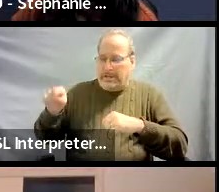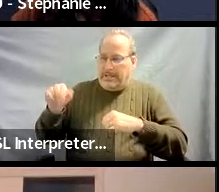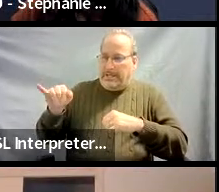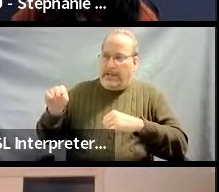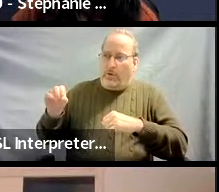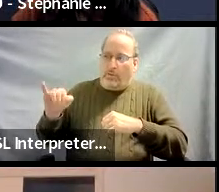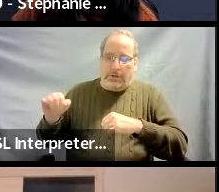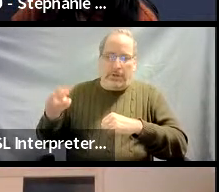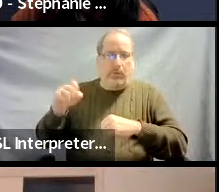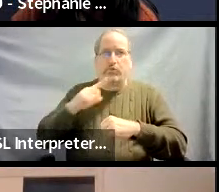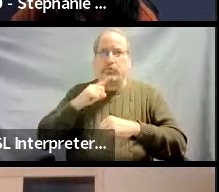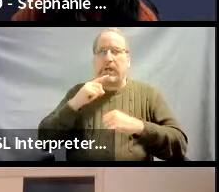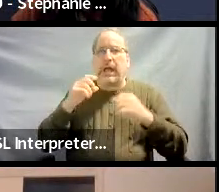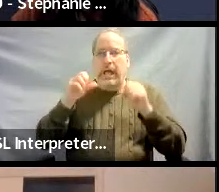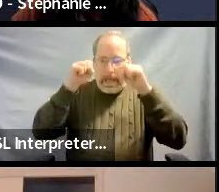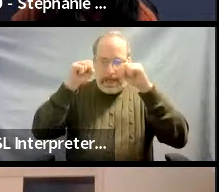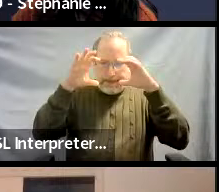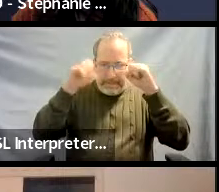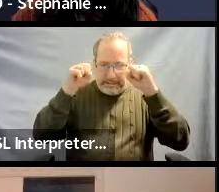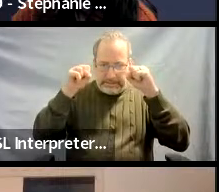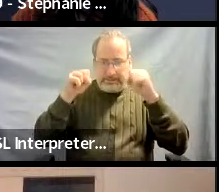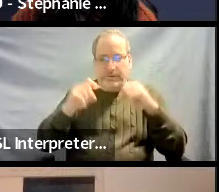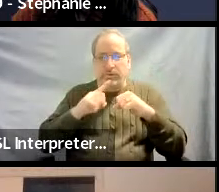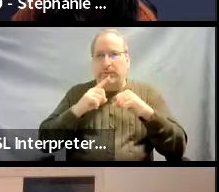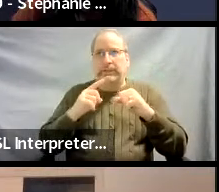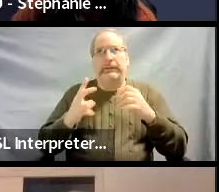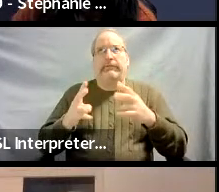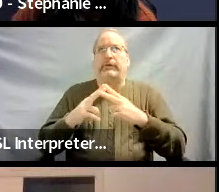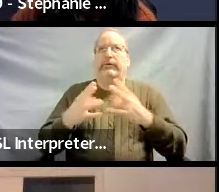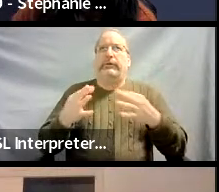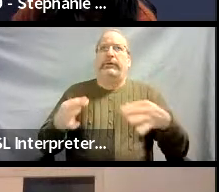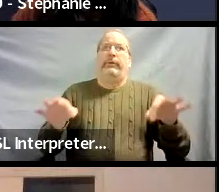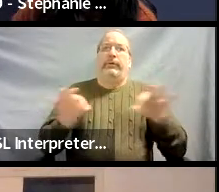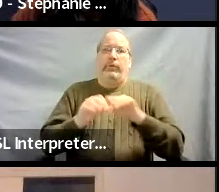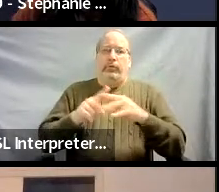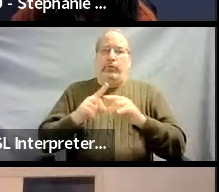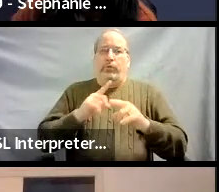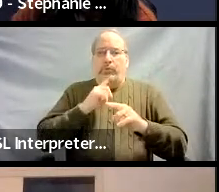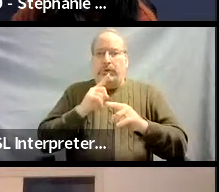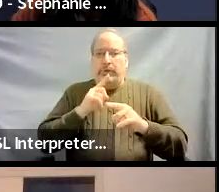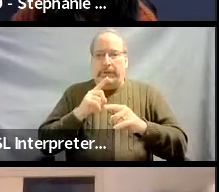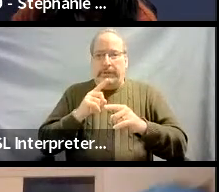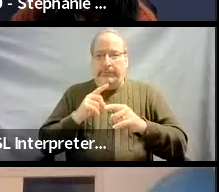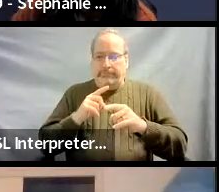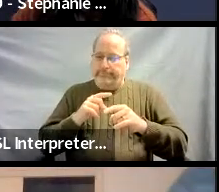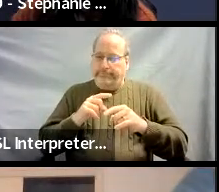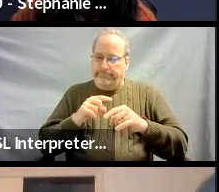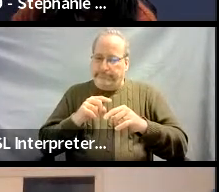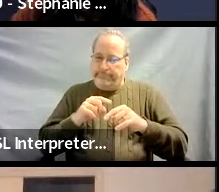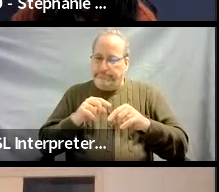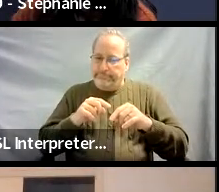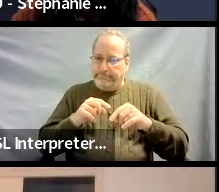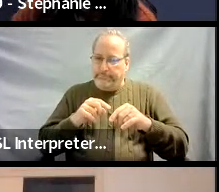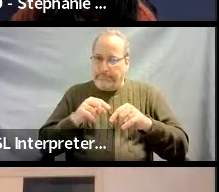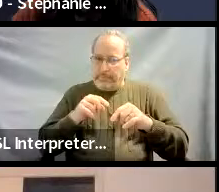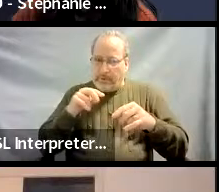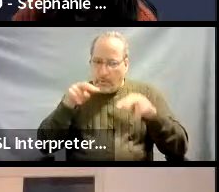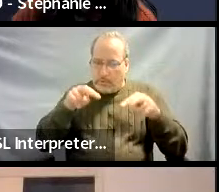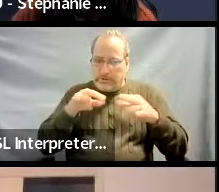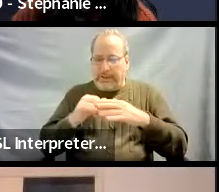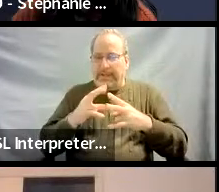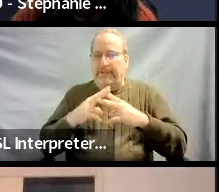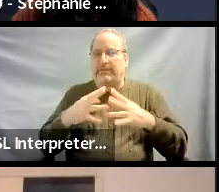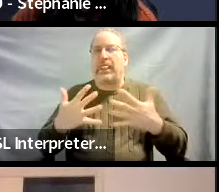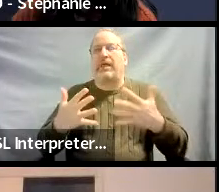just amazing. She was really key to really launching this study. She gave us